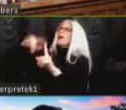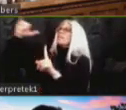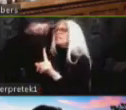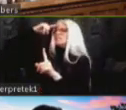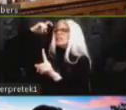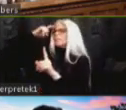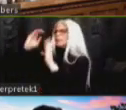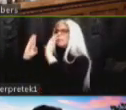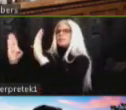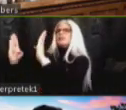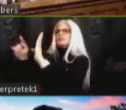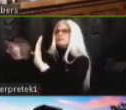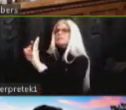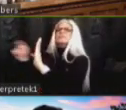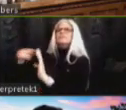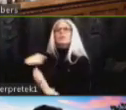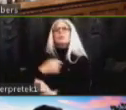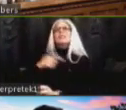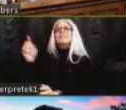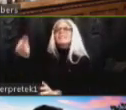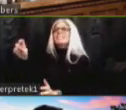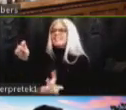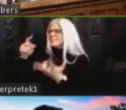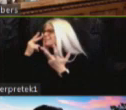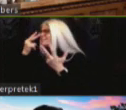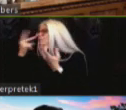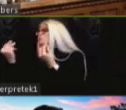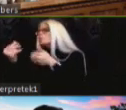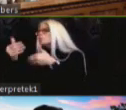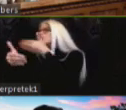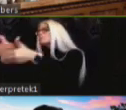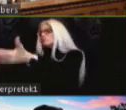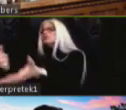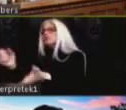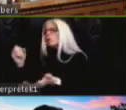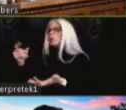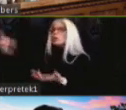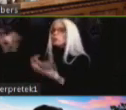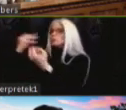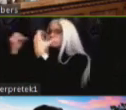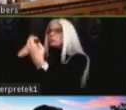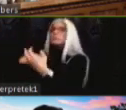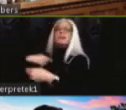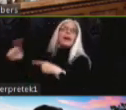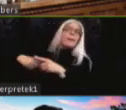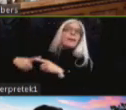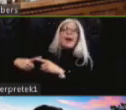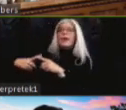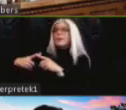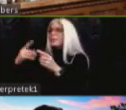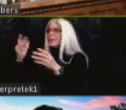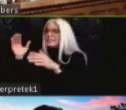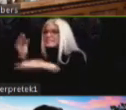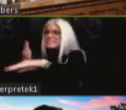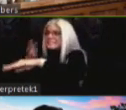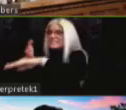some runway to get that ready. And so if you're talking about having that landscaping done by the end of this calendar year, I